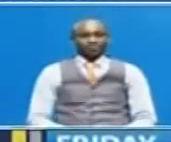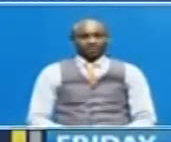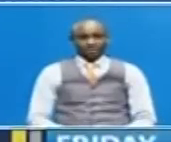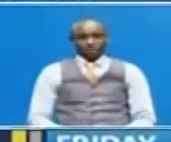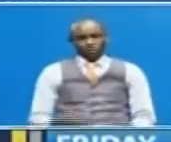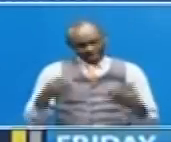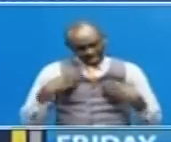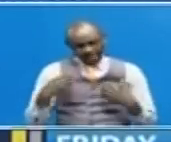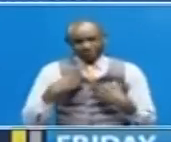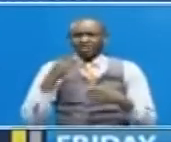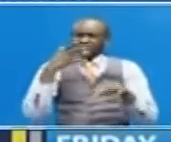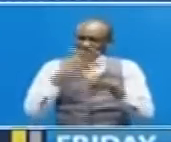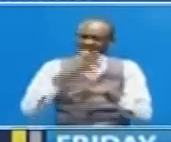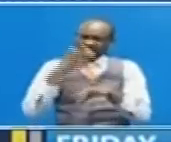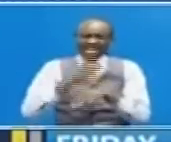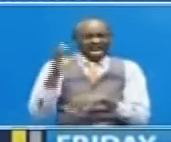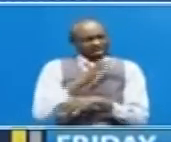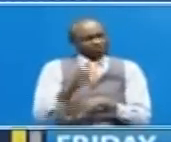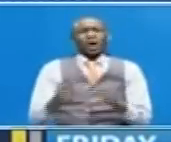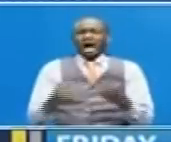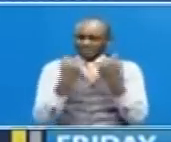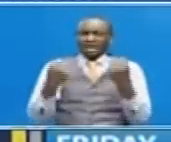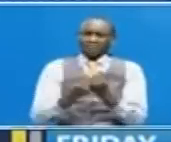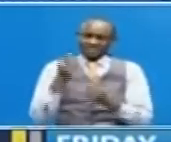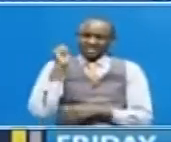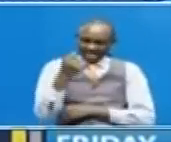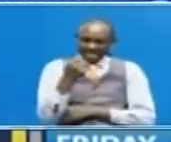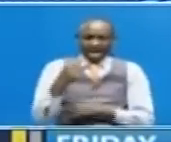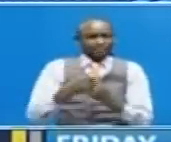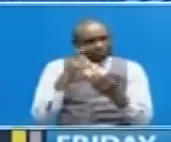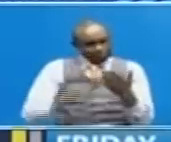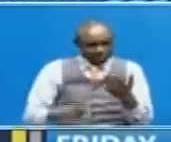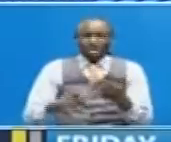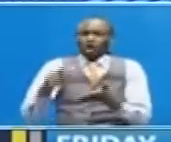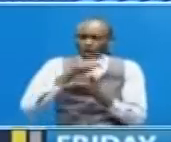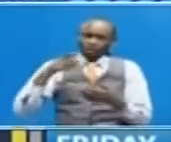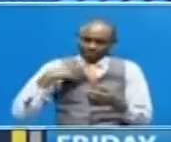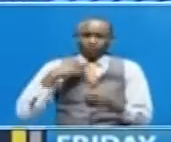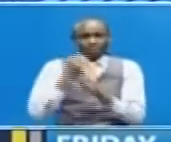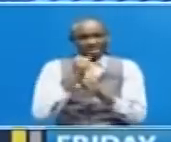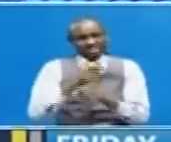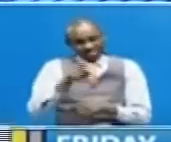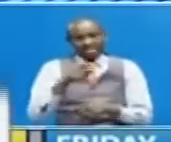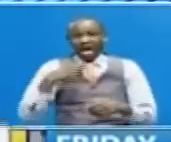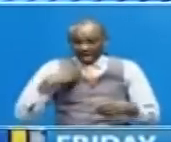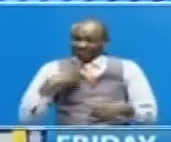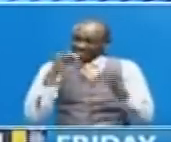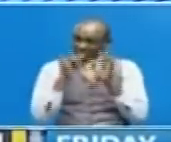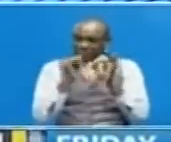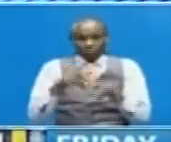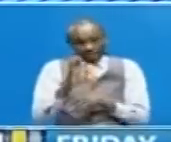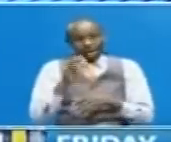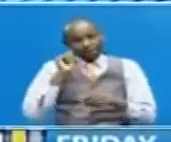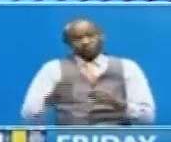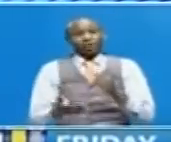The rising cases of counterfeited alcoholic drinks in the country has now forced some of the local spirit-producing companies to introduce new features on their products that